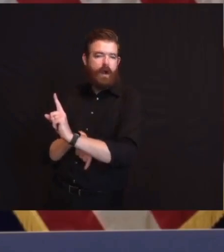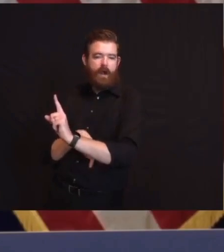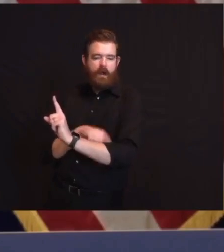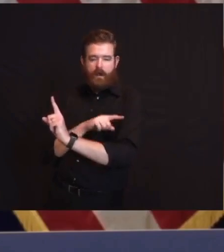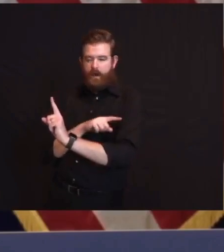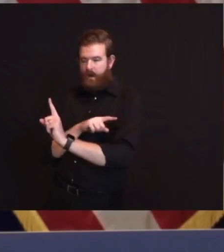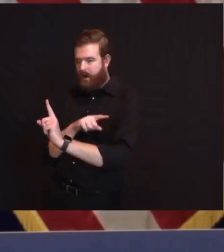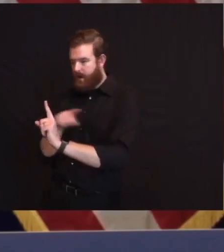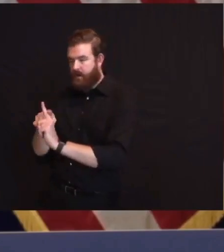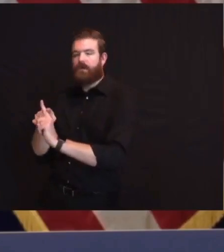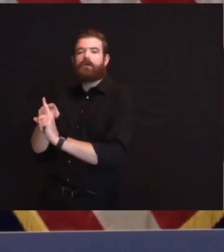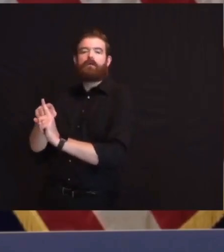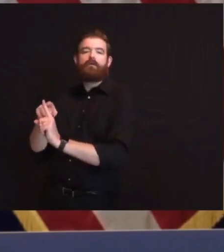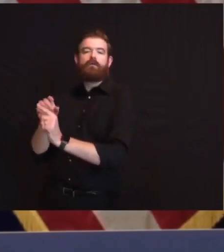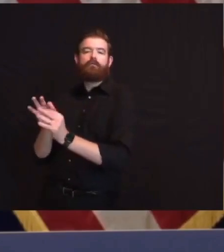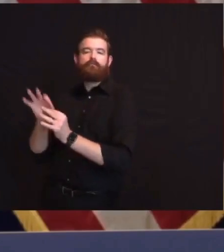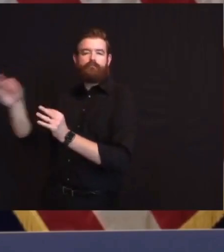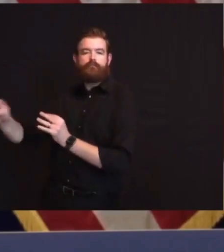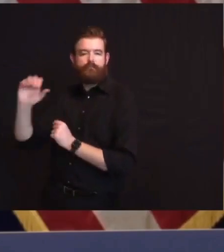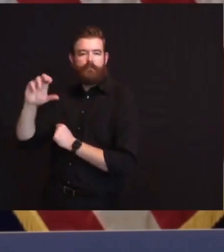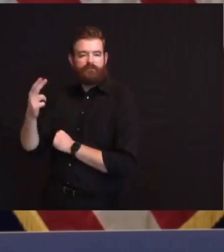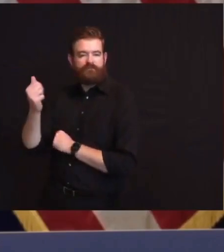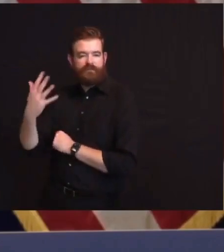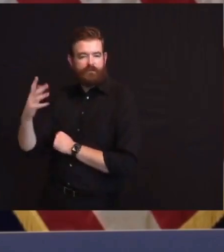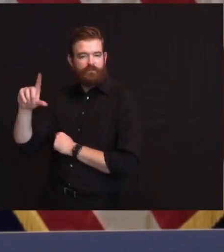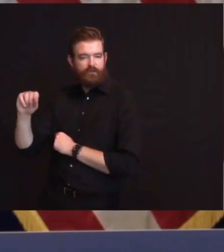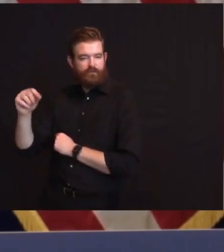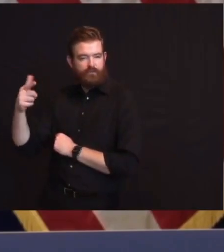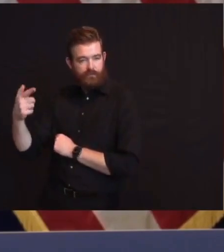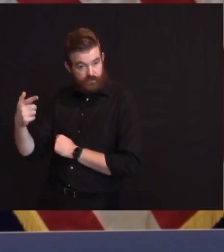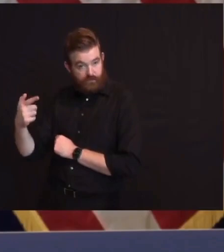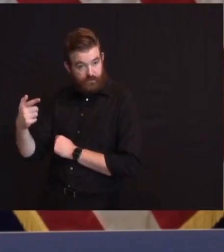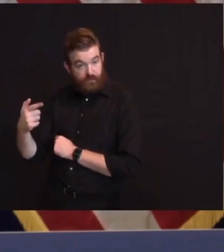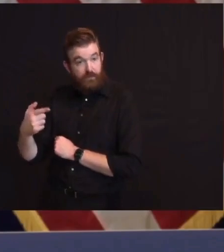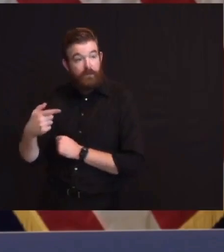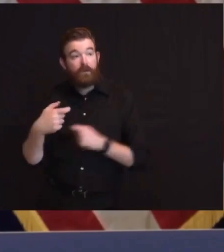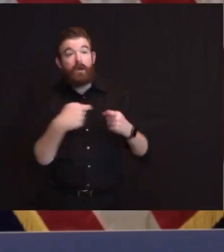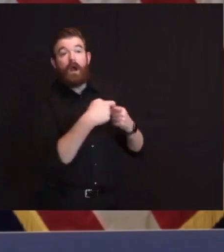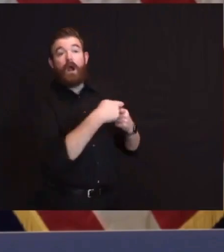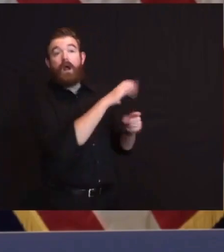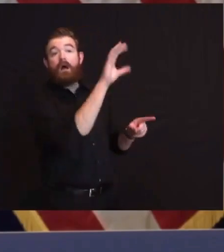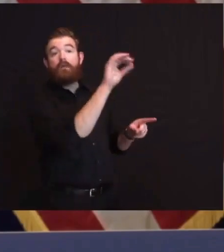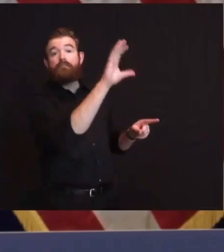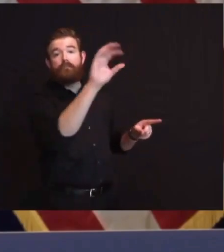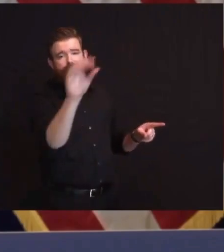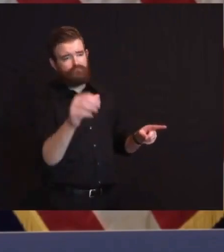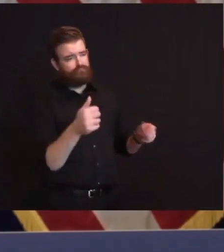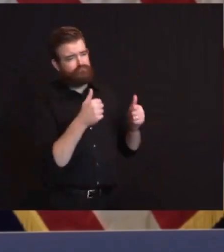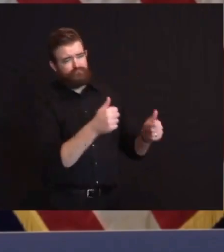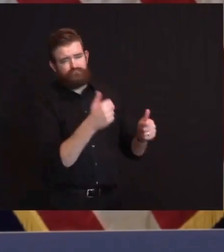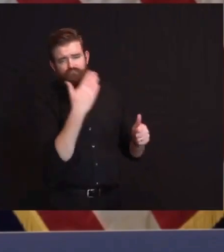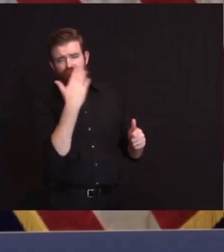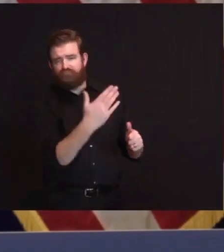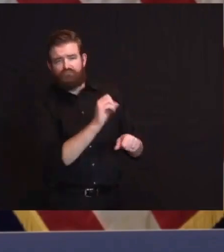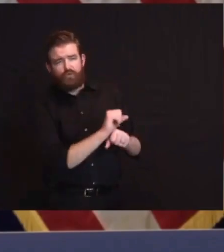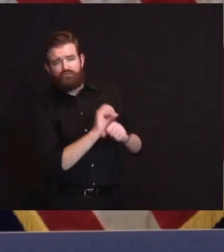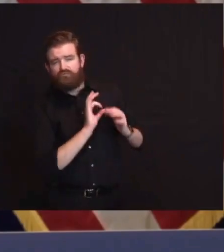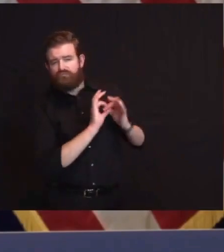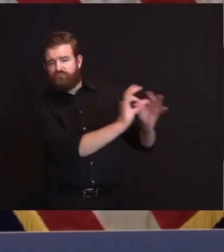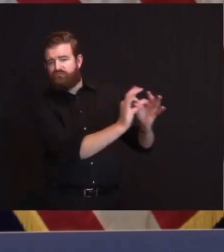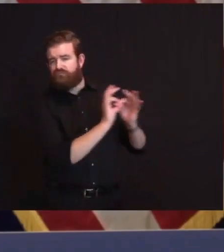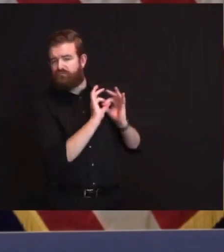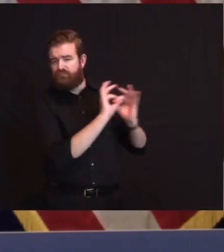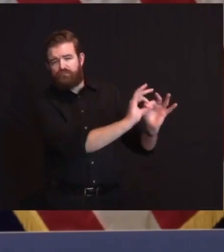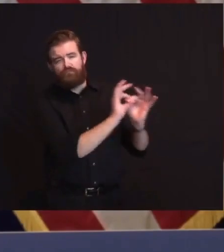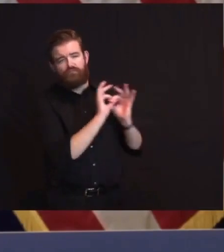that utilities have been extremely cooperative. Most of our utilities here in the state of New Jersey